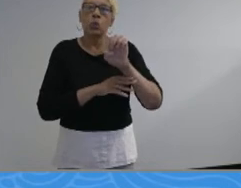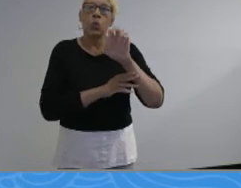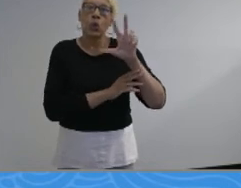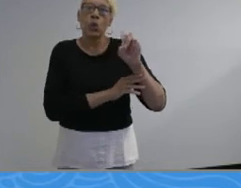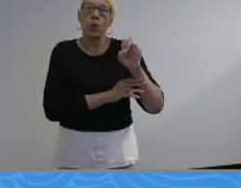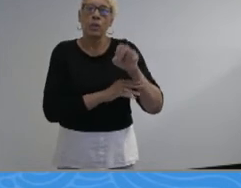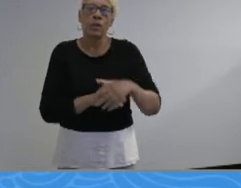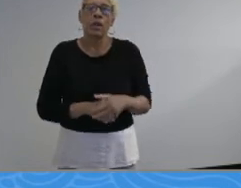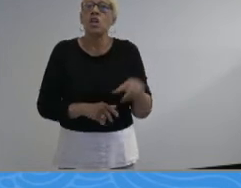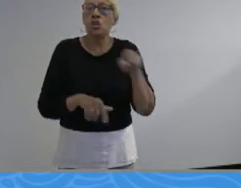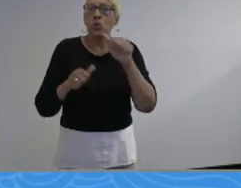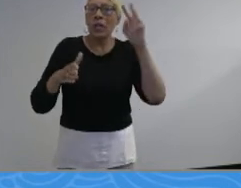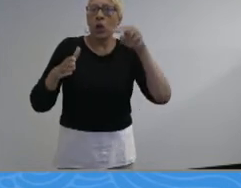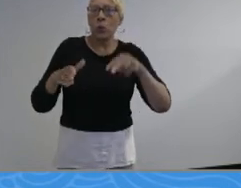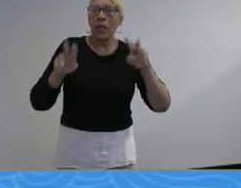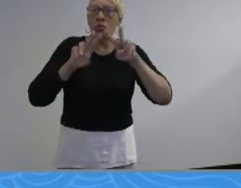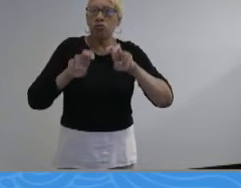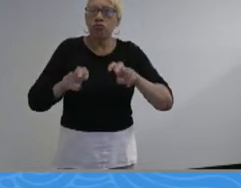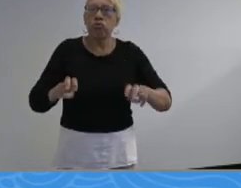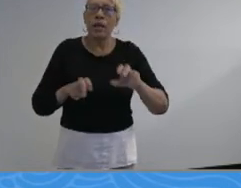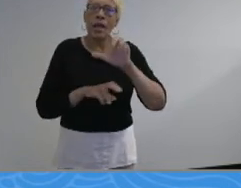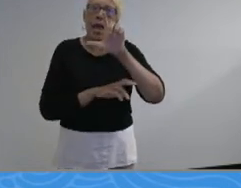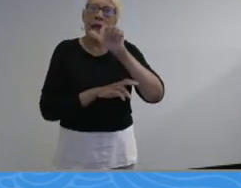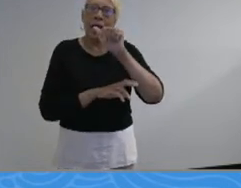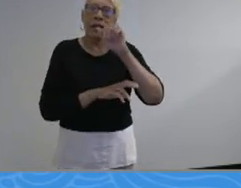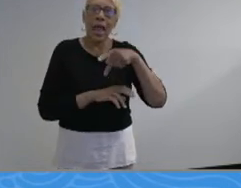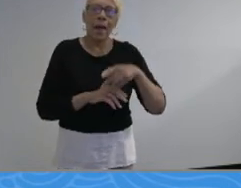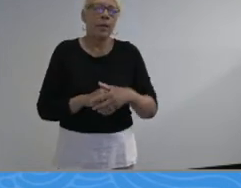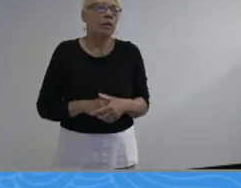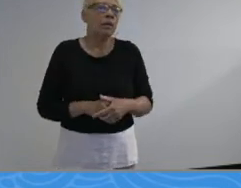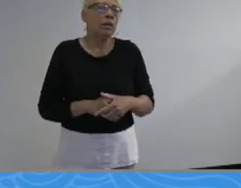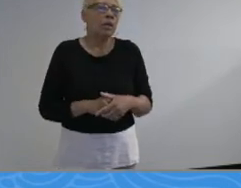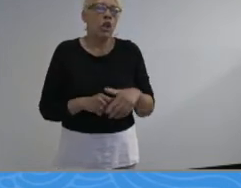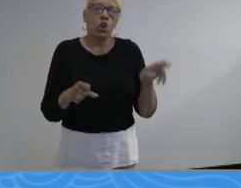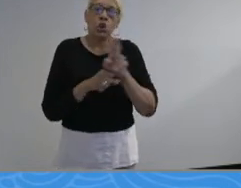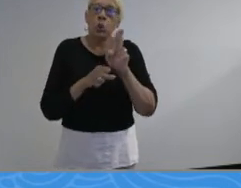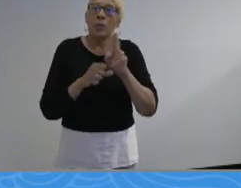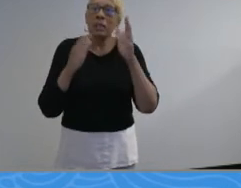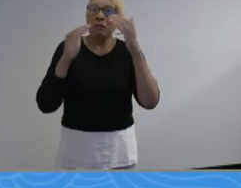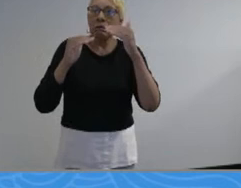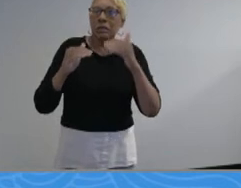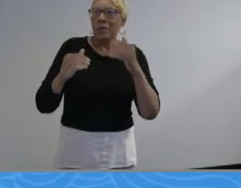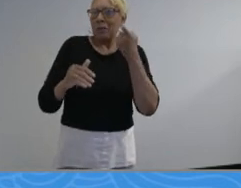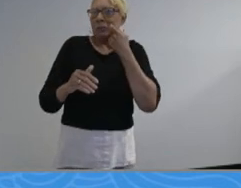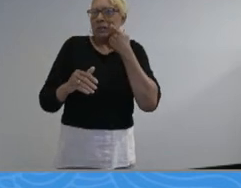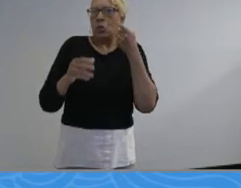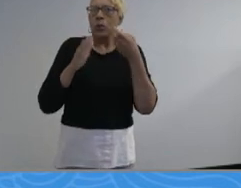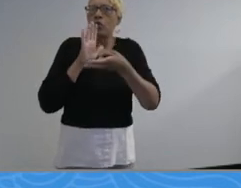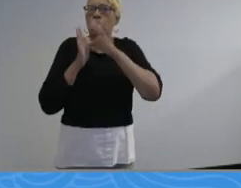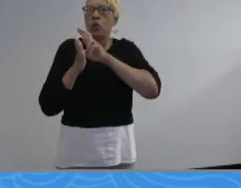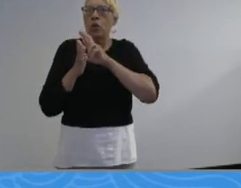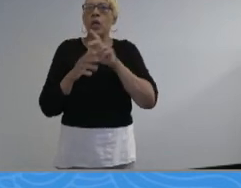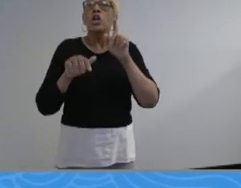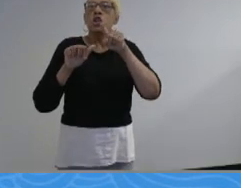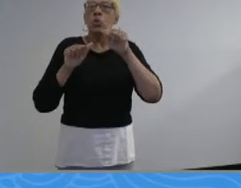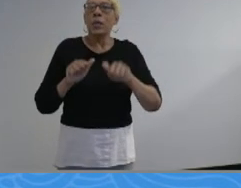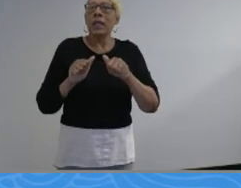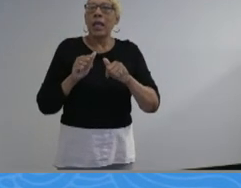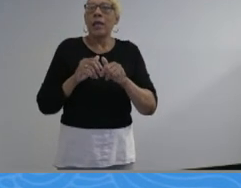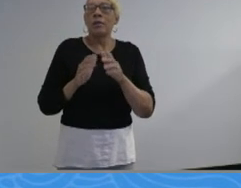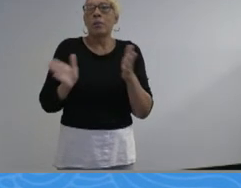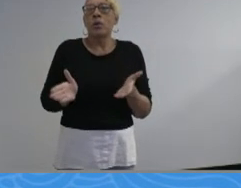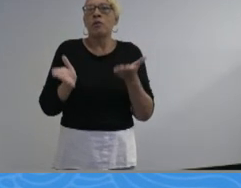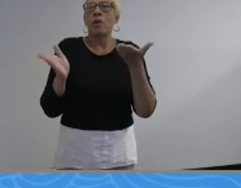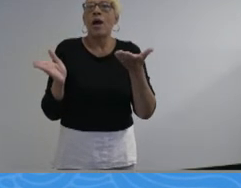you can do is you can read and analyze draft LCAPs, kind of using the steps that I just went over. You can provide public comment at board meetings